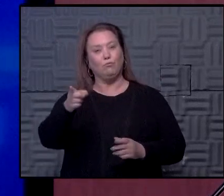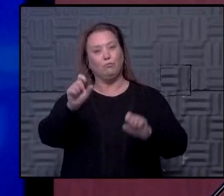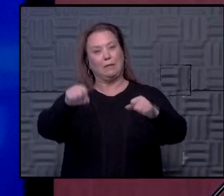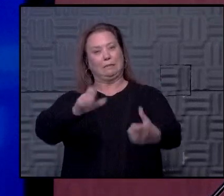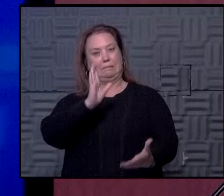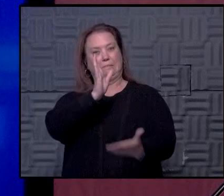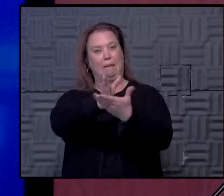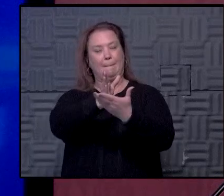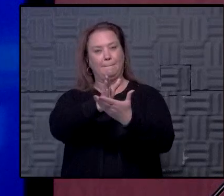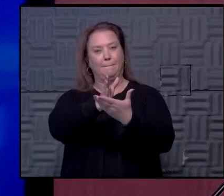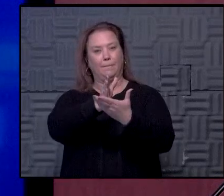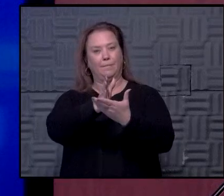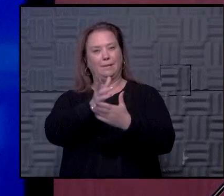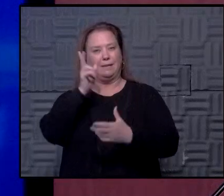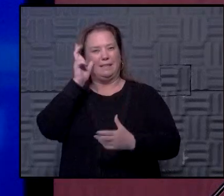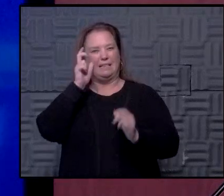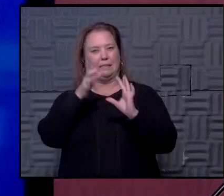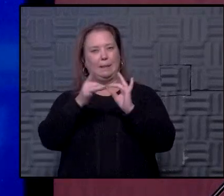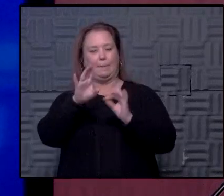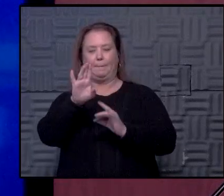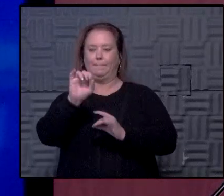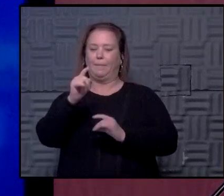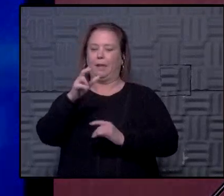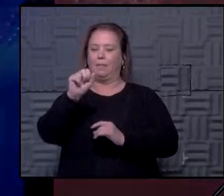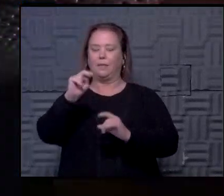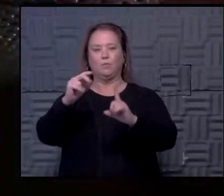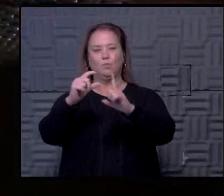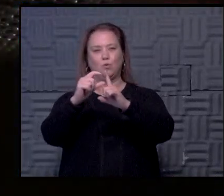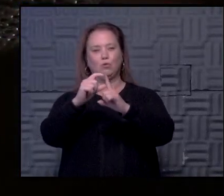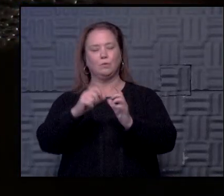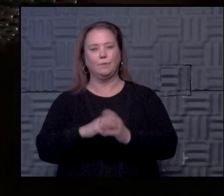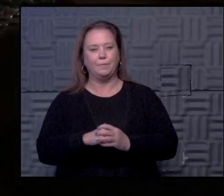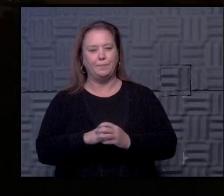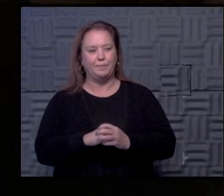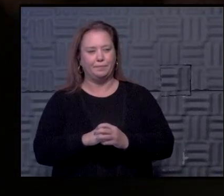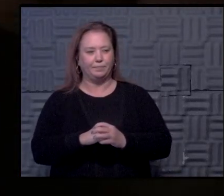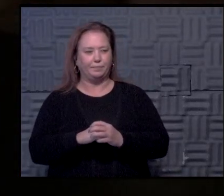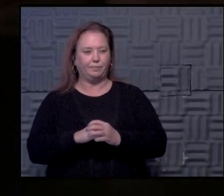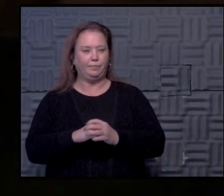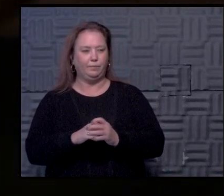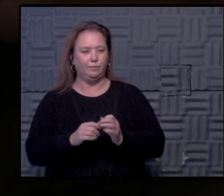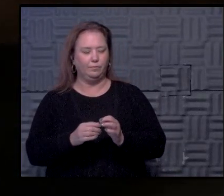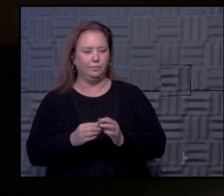can stop it. Let's listen to what Bethan has to say.